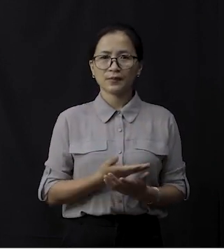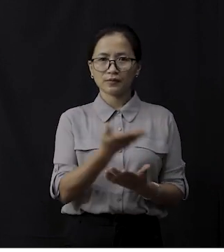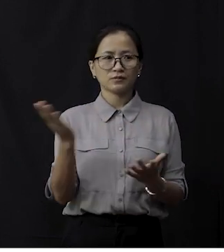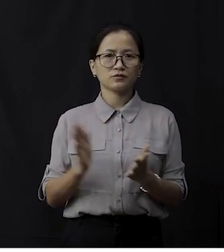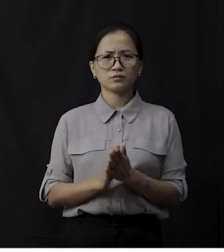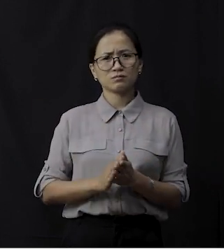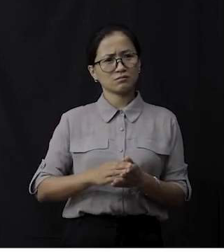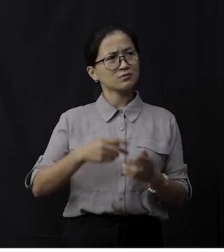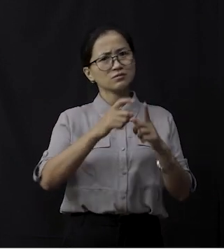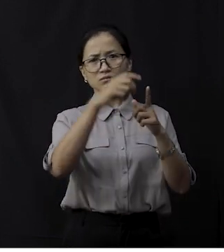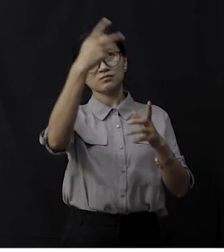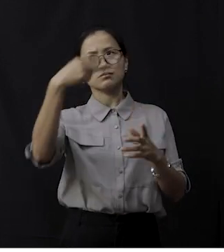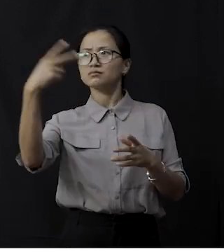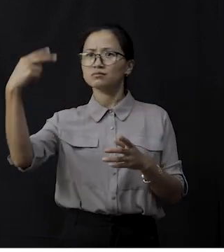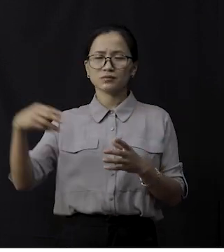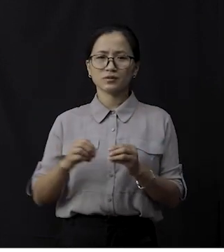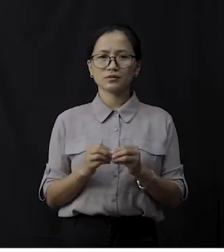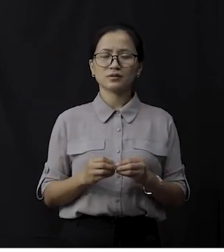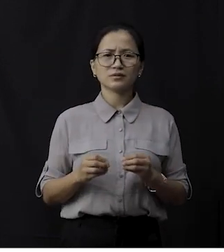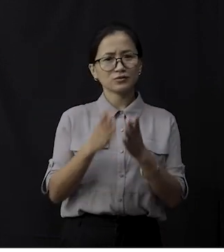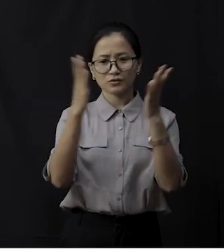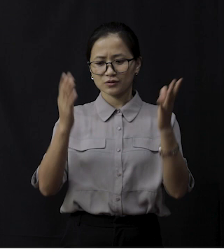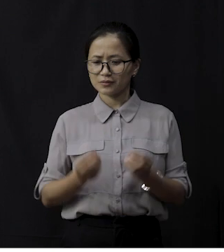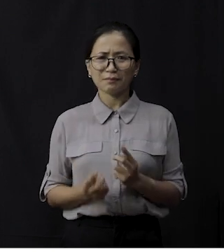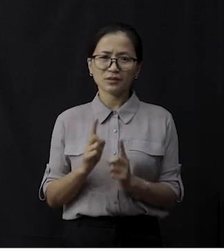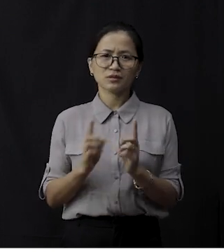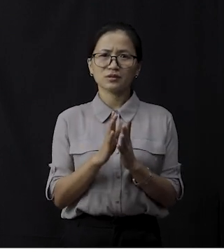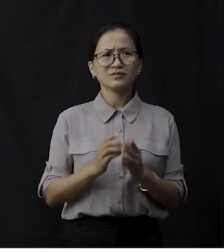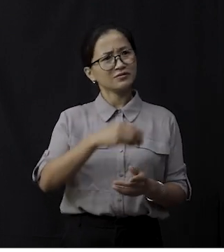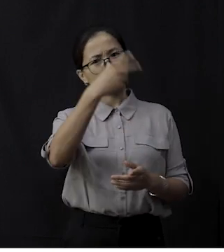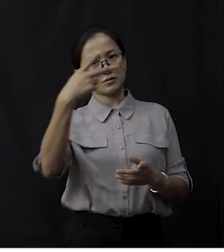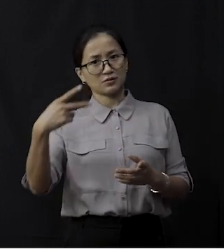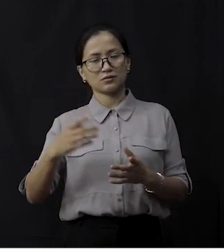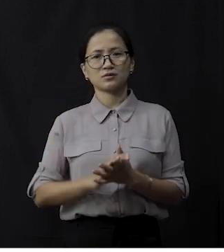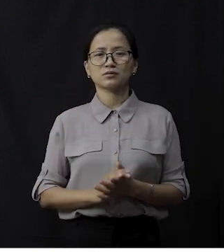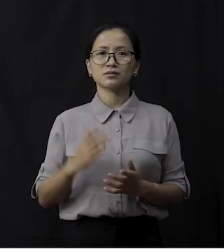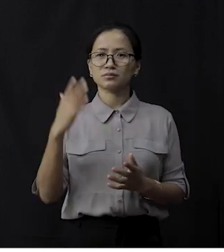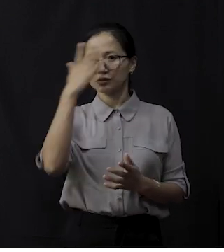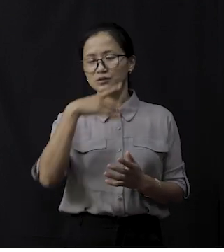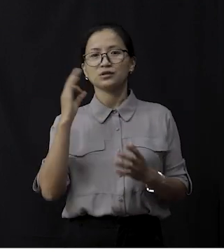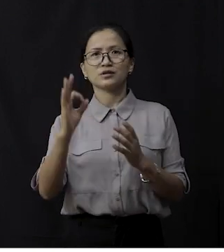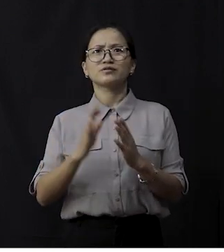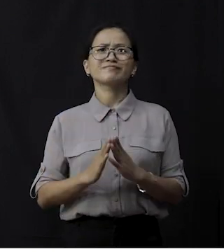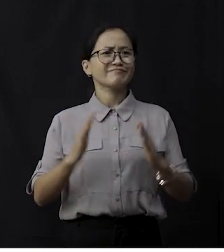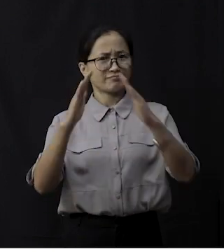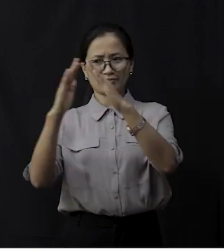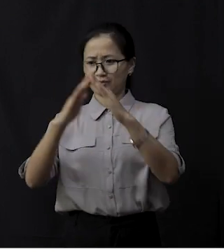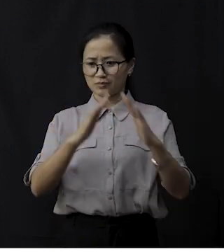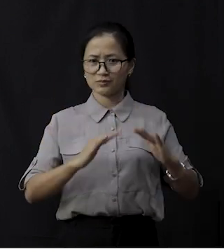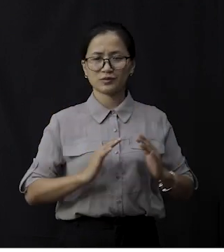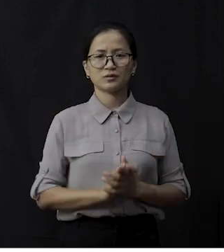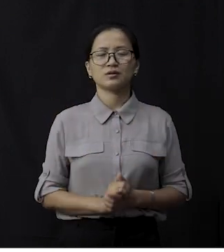for decoration? Do you think the trees, plants are simply there for decoration, for beautiful scenery? I don't think